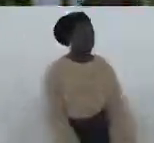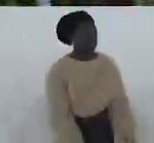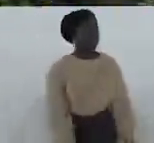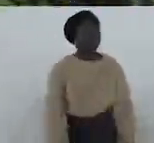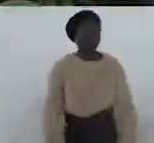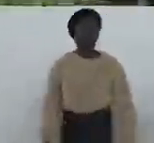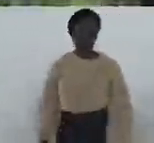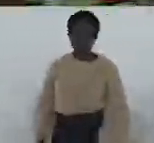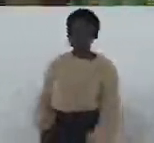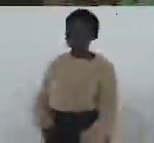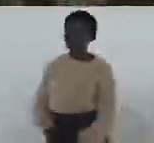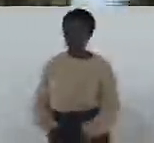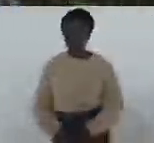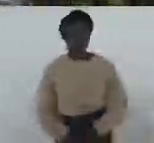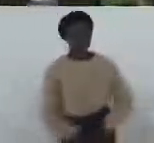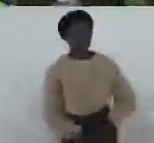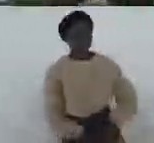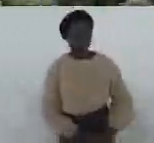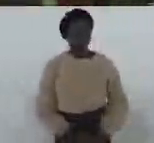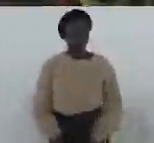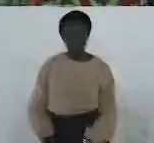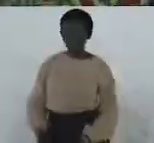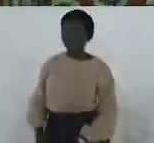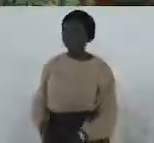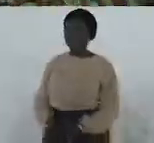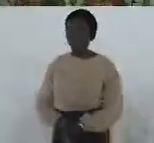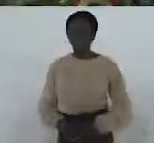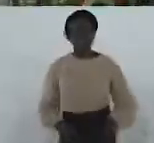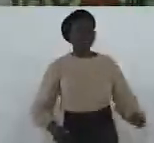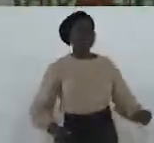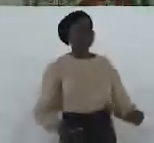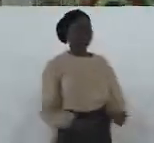times three times three times three